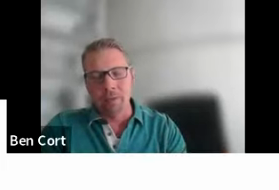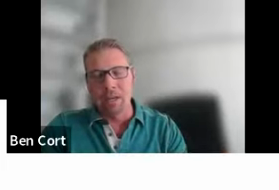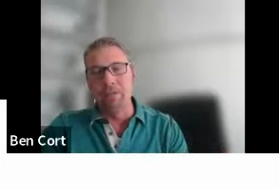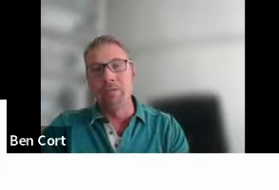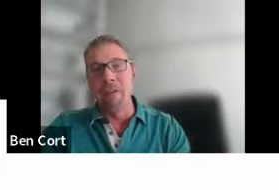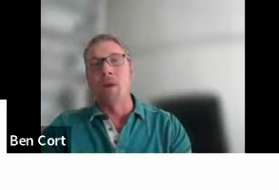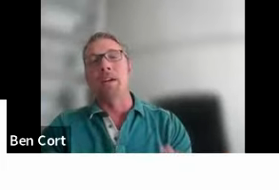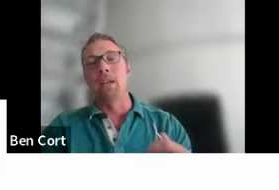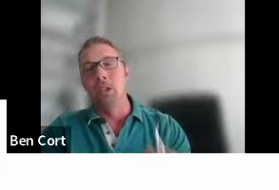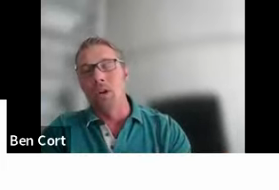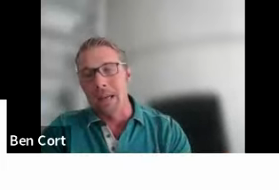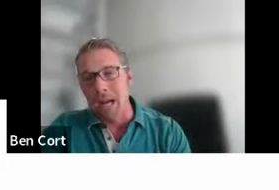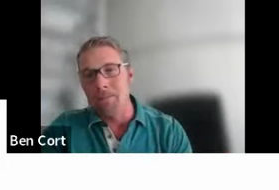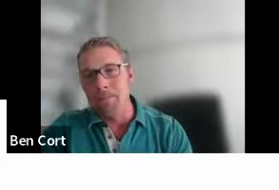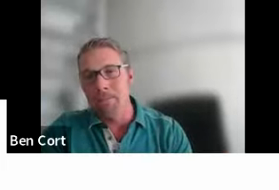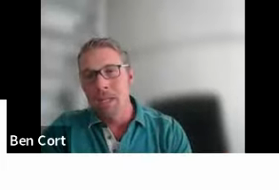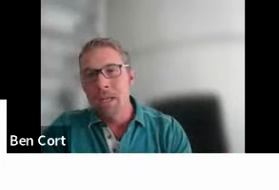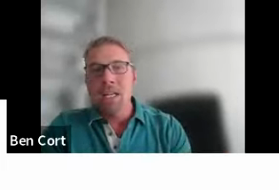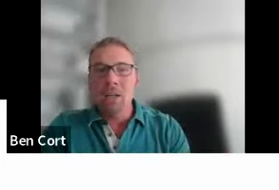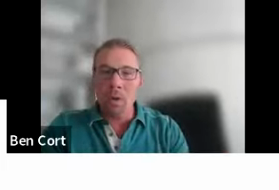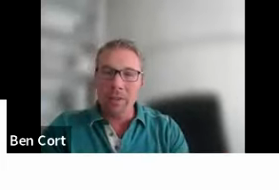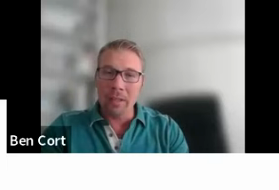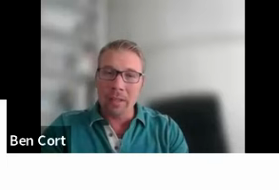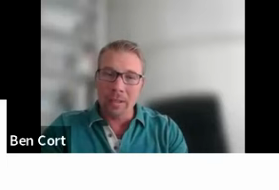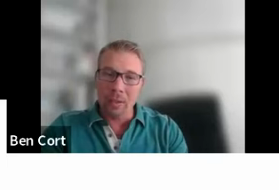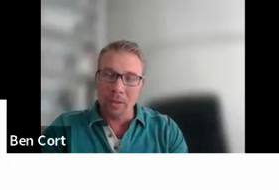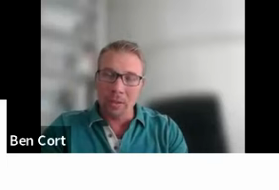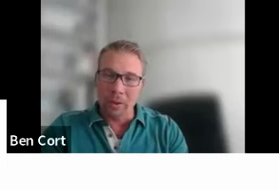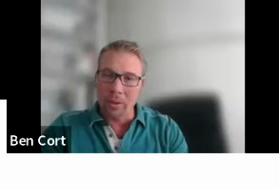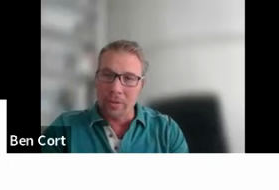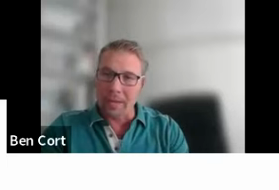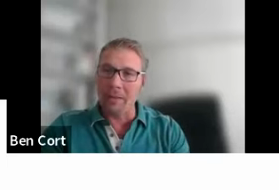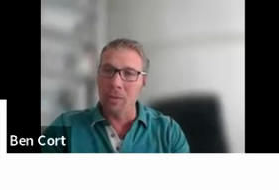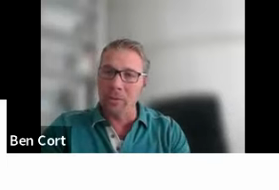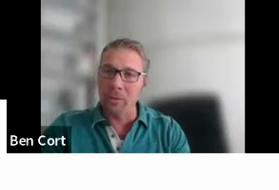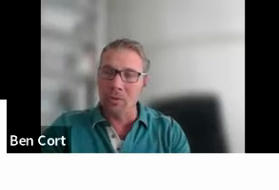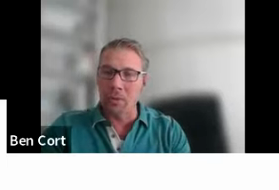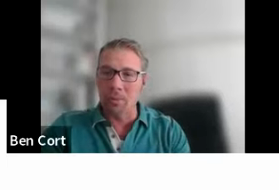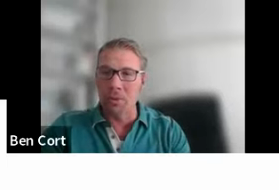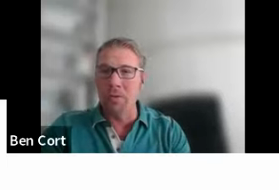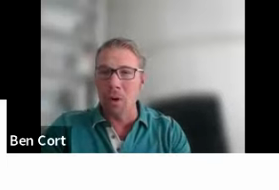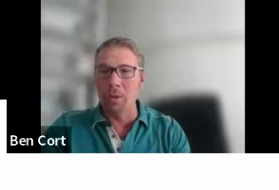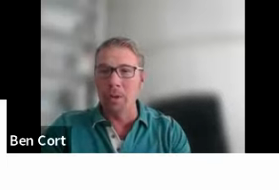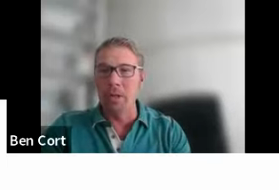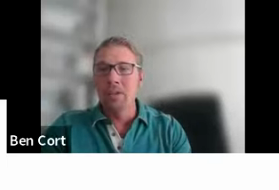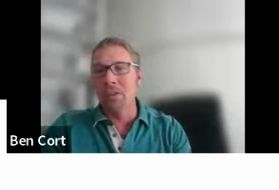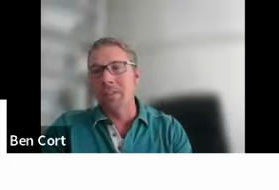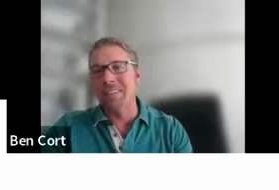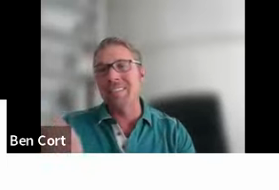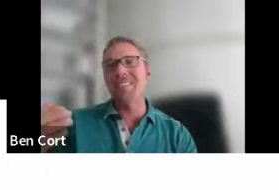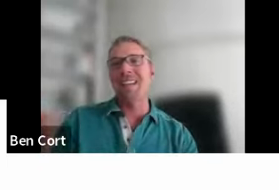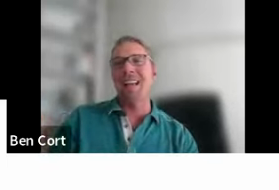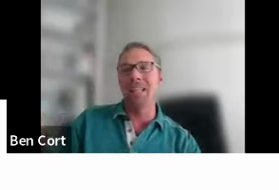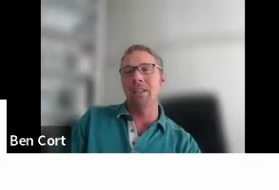opiates for a very long time. It wasn't until those assholes over at Purdue Pharma